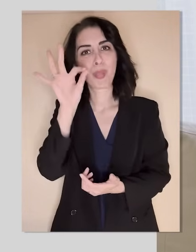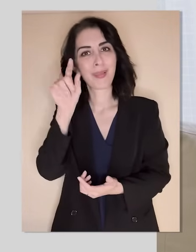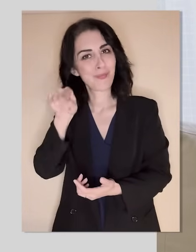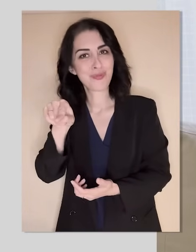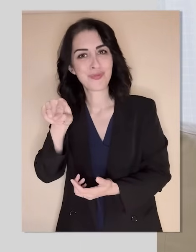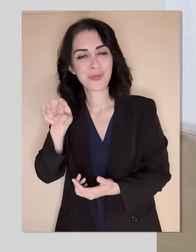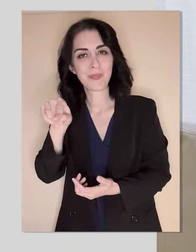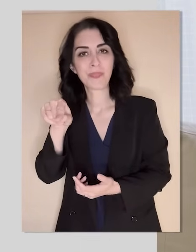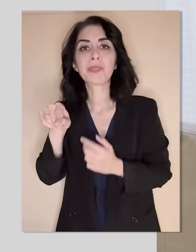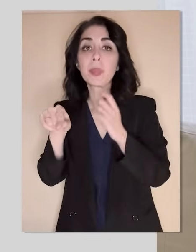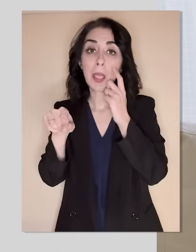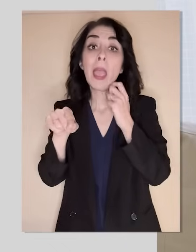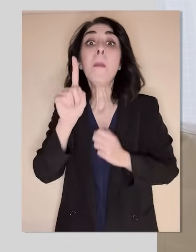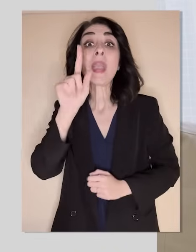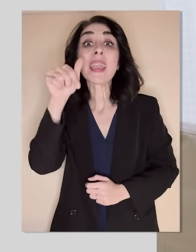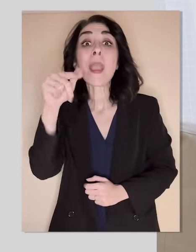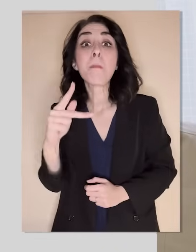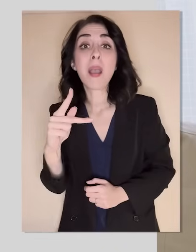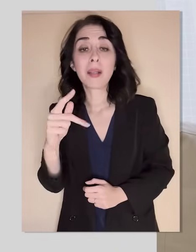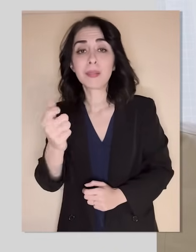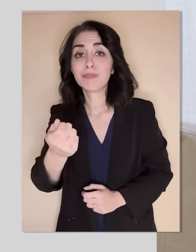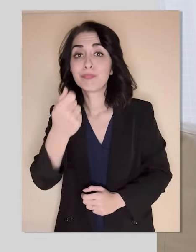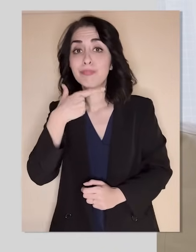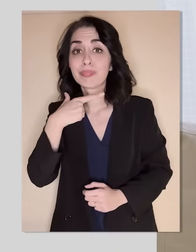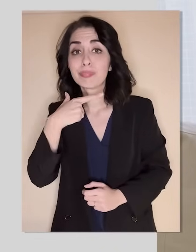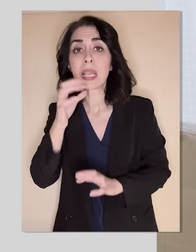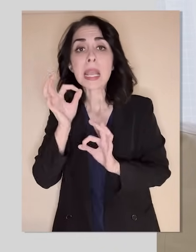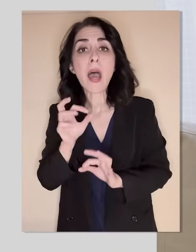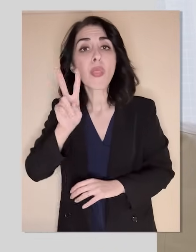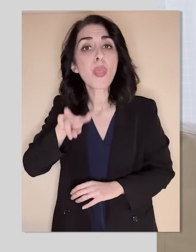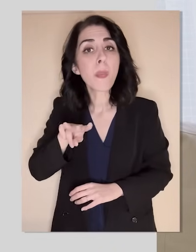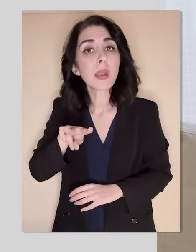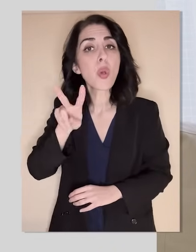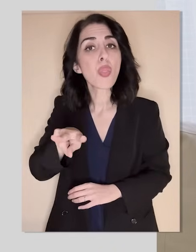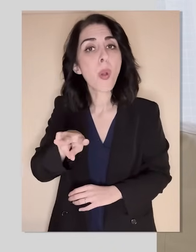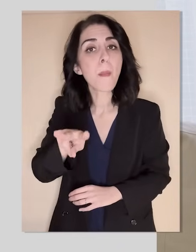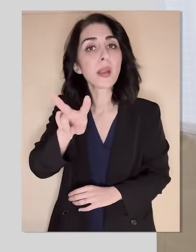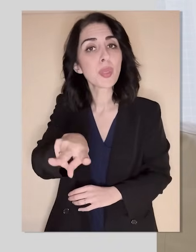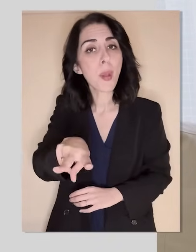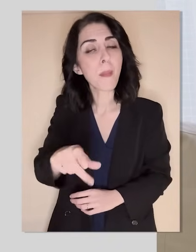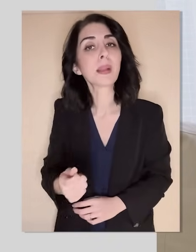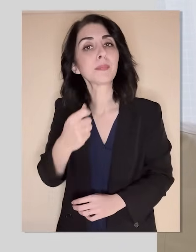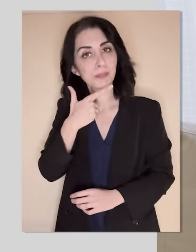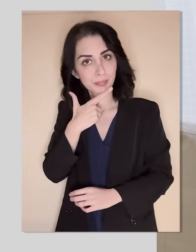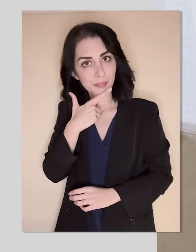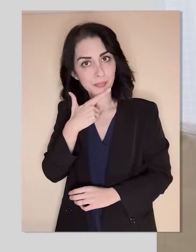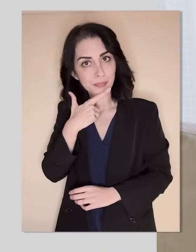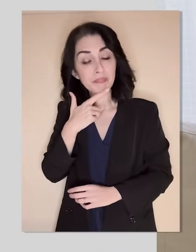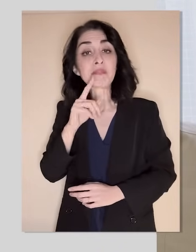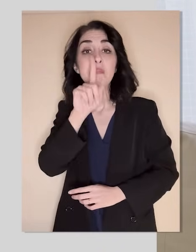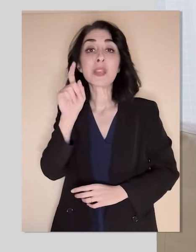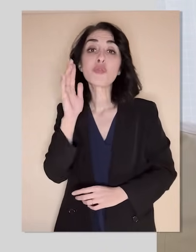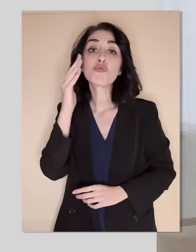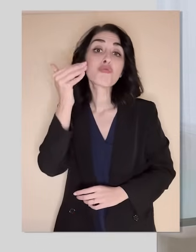as a tablet that's taken every other day. And maybe one day in the future you'll have another